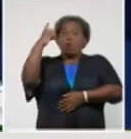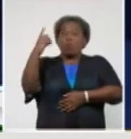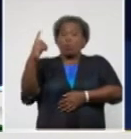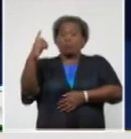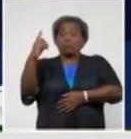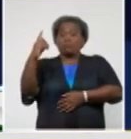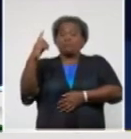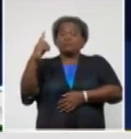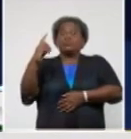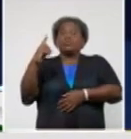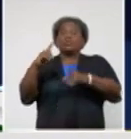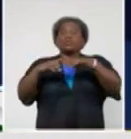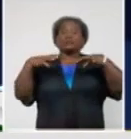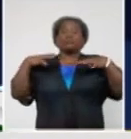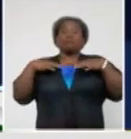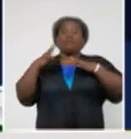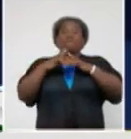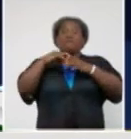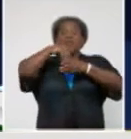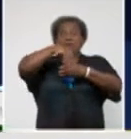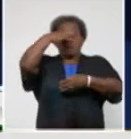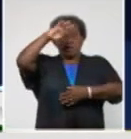foreign resident in the country.